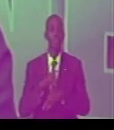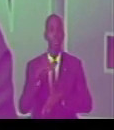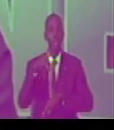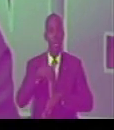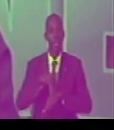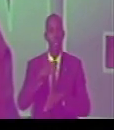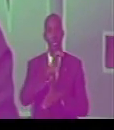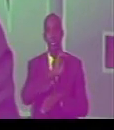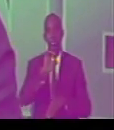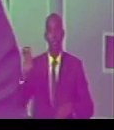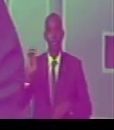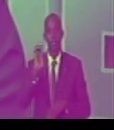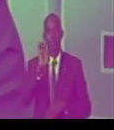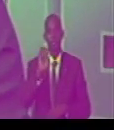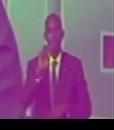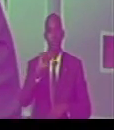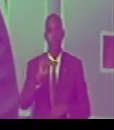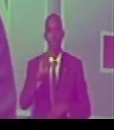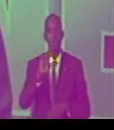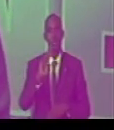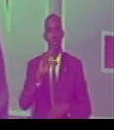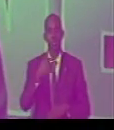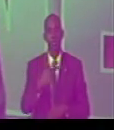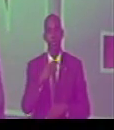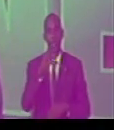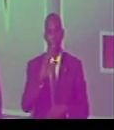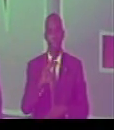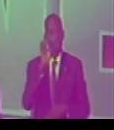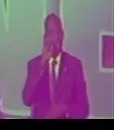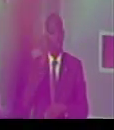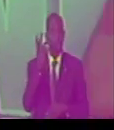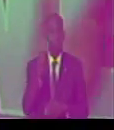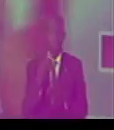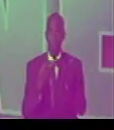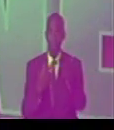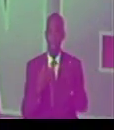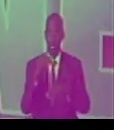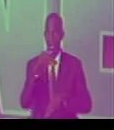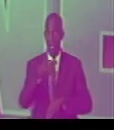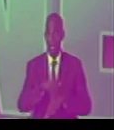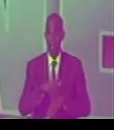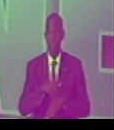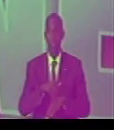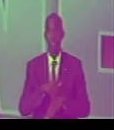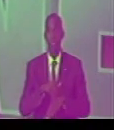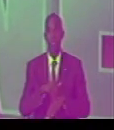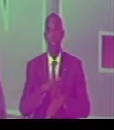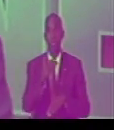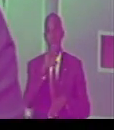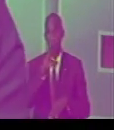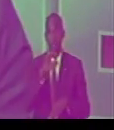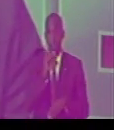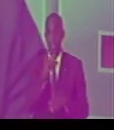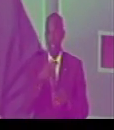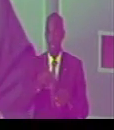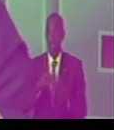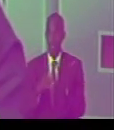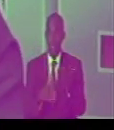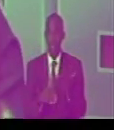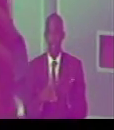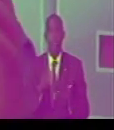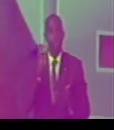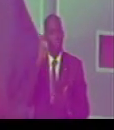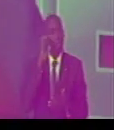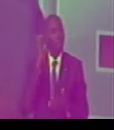Divine Touch Crusade at Enugu. I was in my region here at Kuba region.